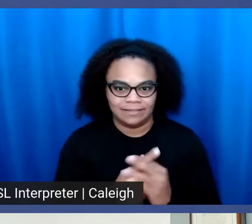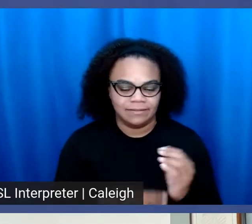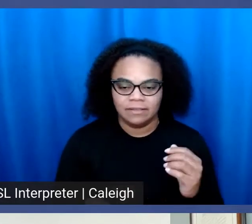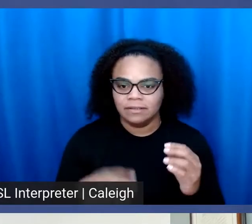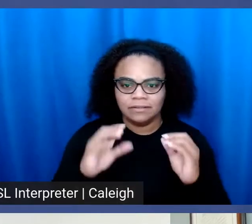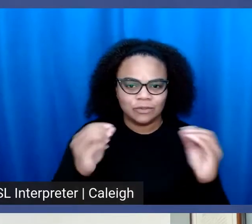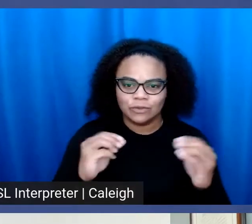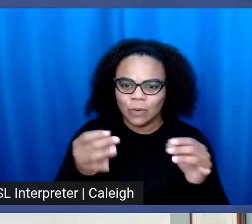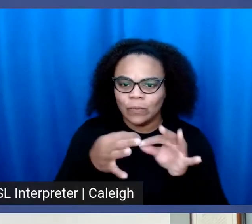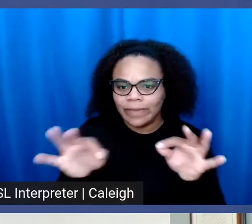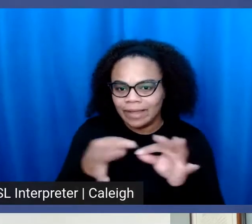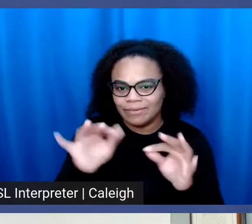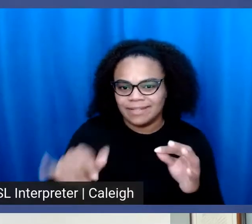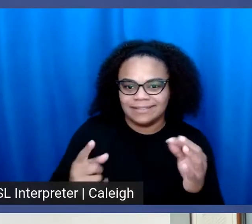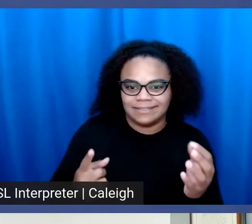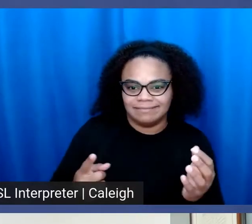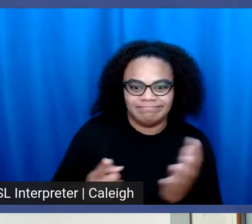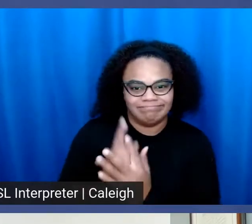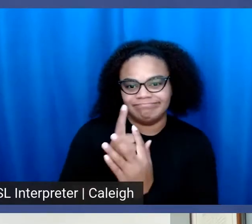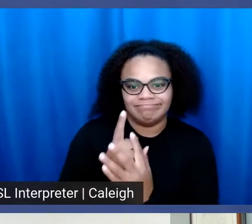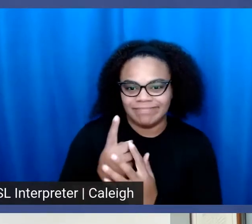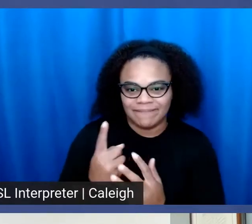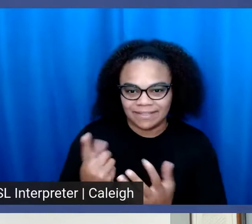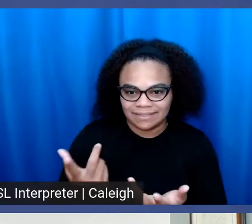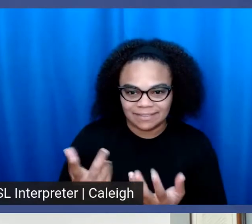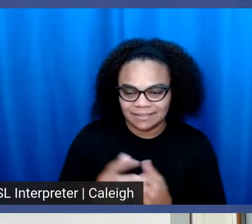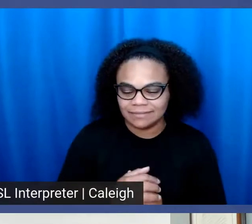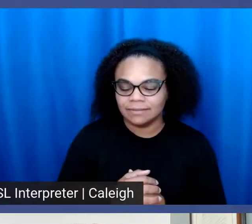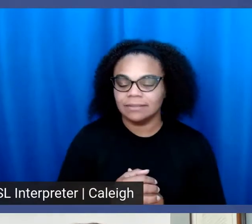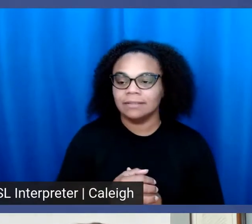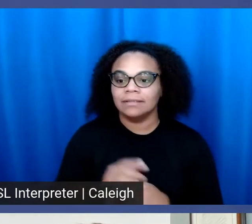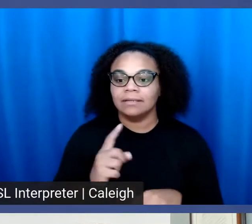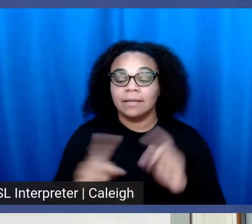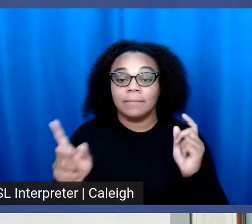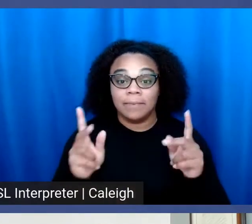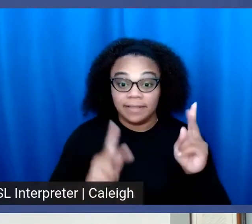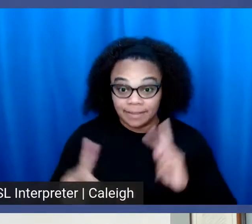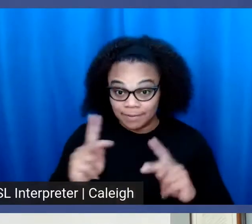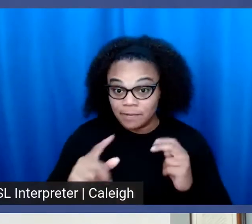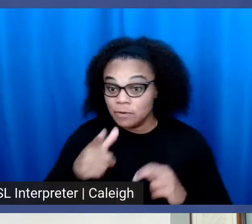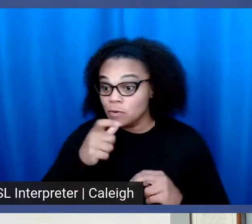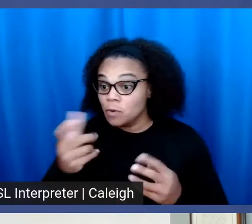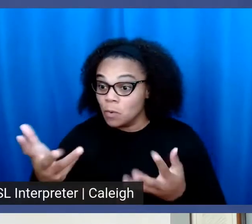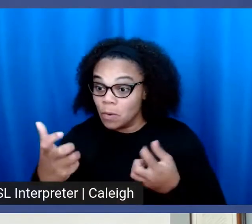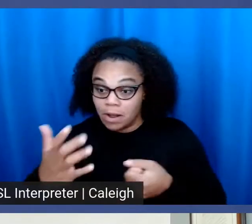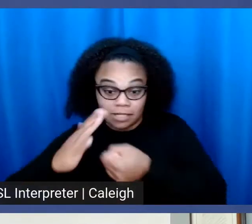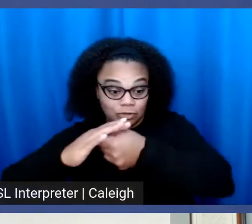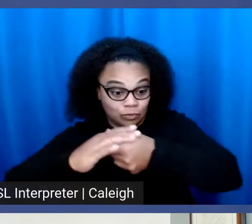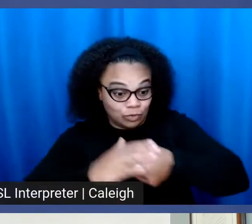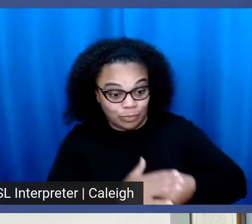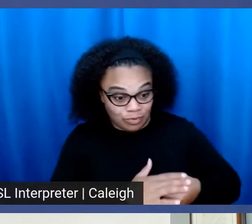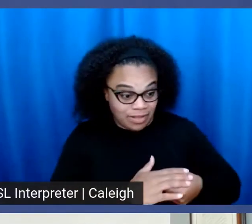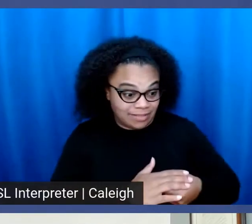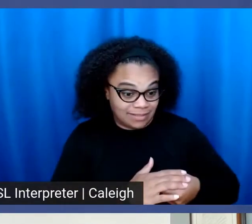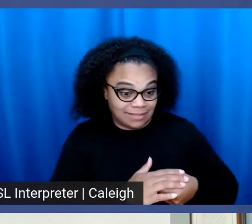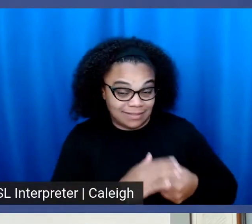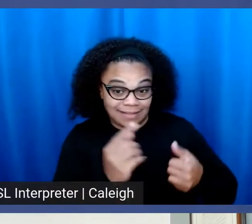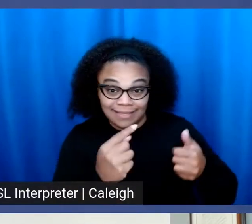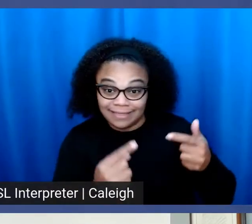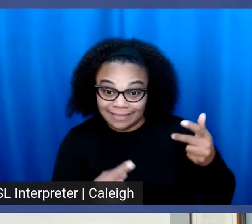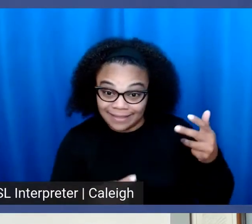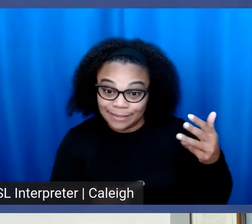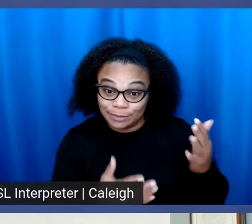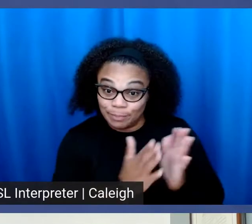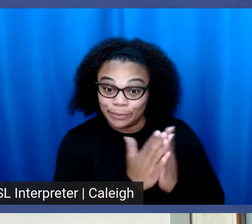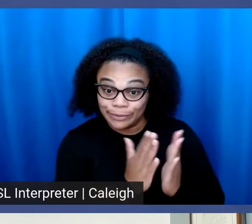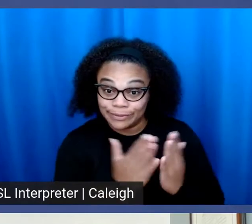is offensive. What the people who are seeking to suppress these books